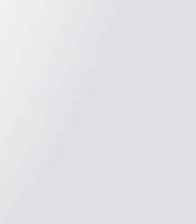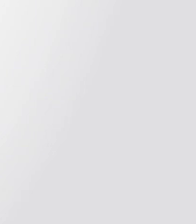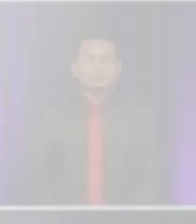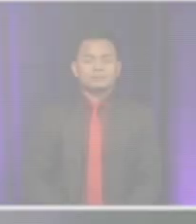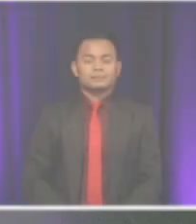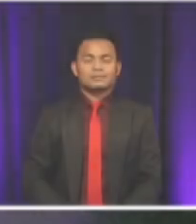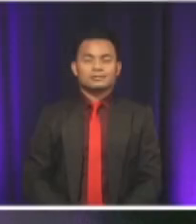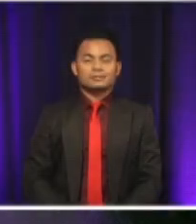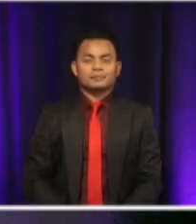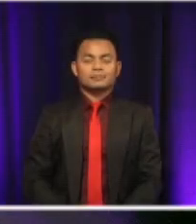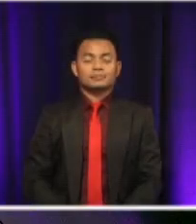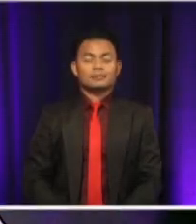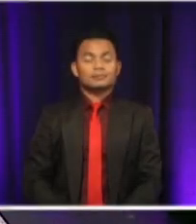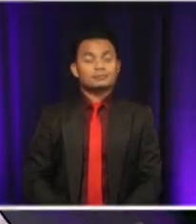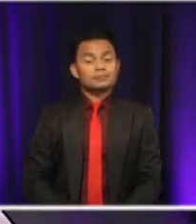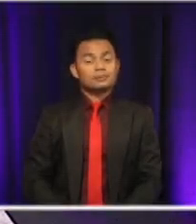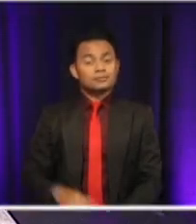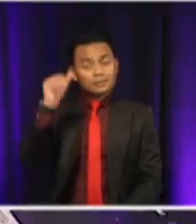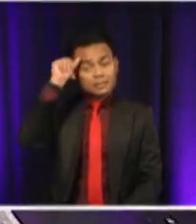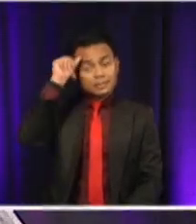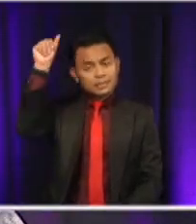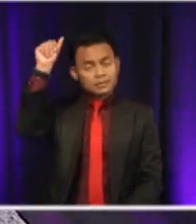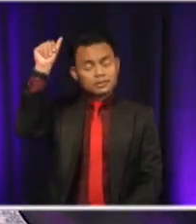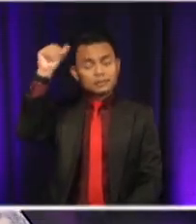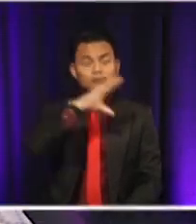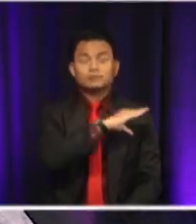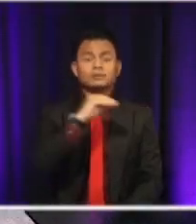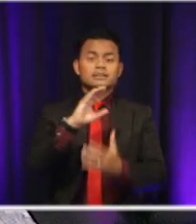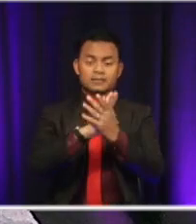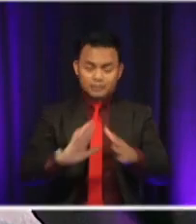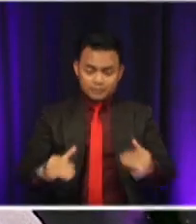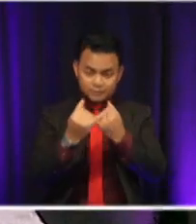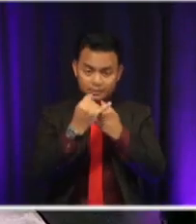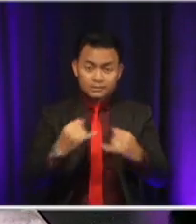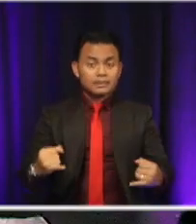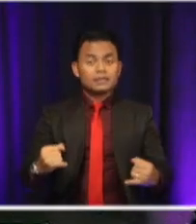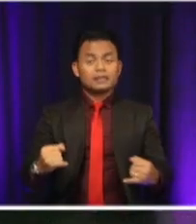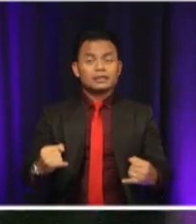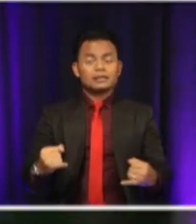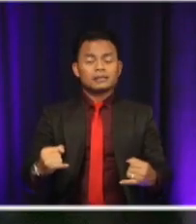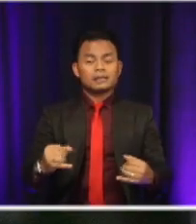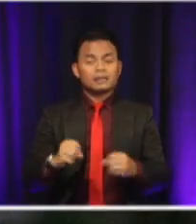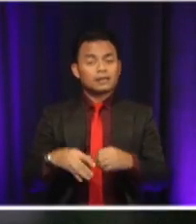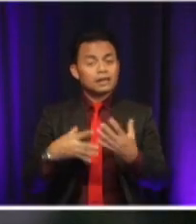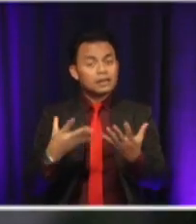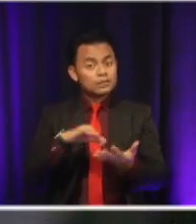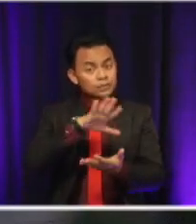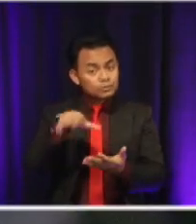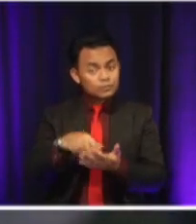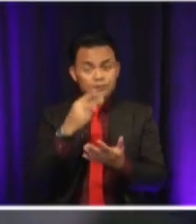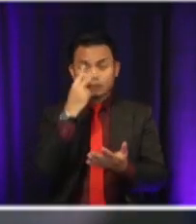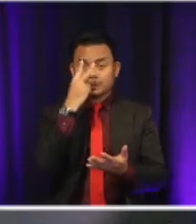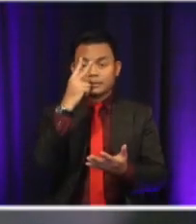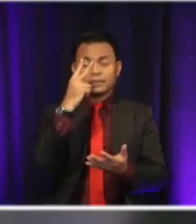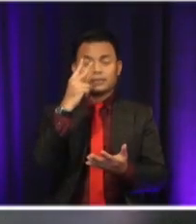EduwebTV-KPM. Hello, Assalamualaikum and Salam Sejahtera. How is everybody watching us right now? You're watching